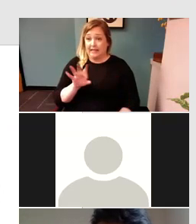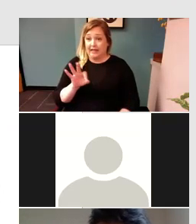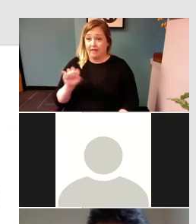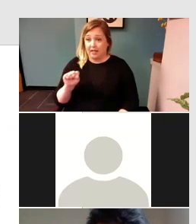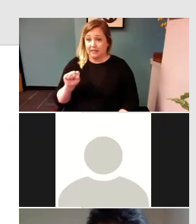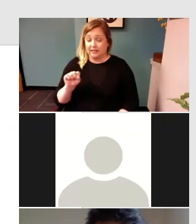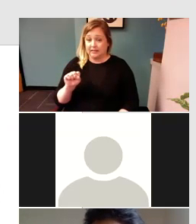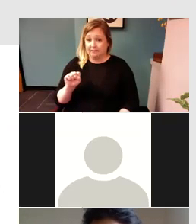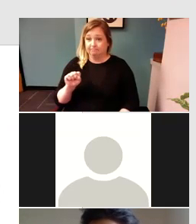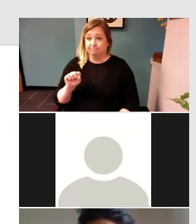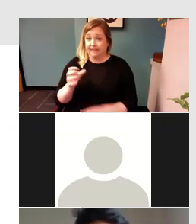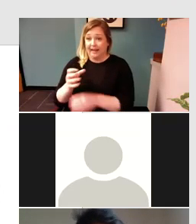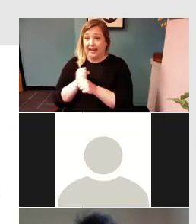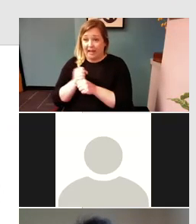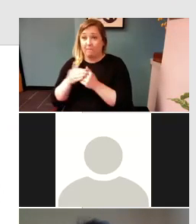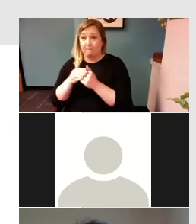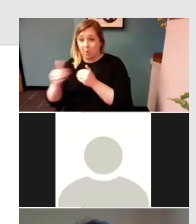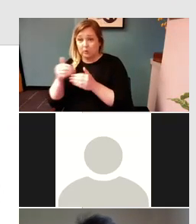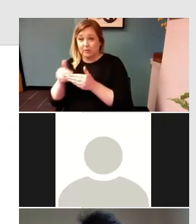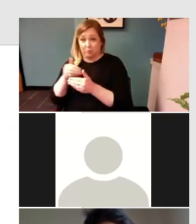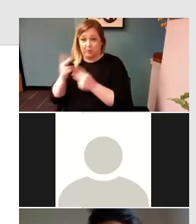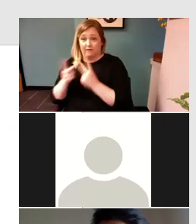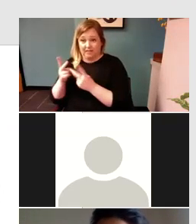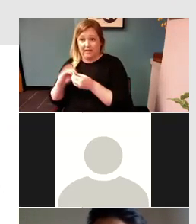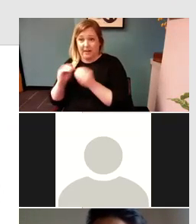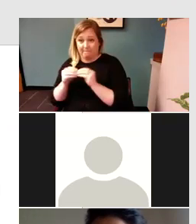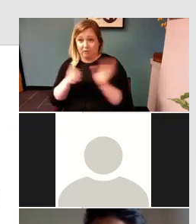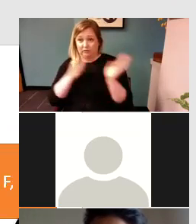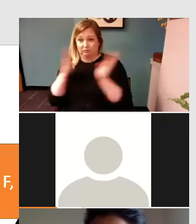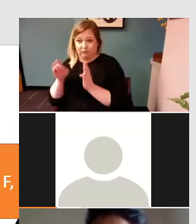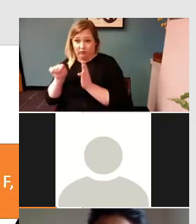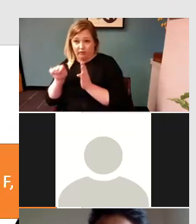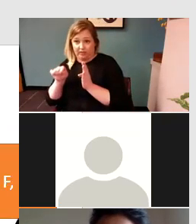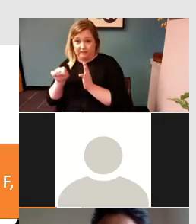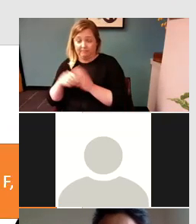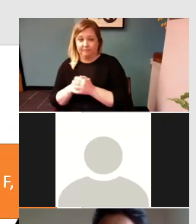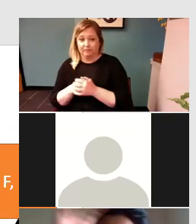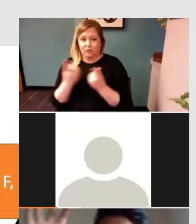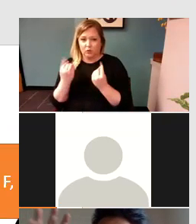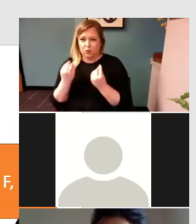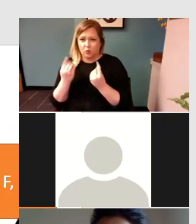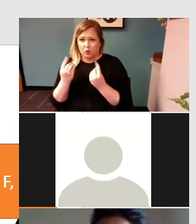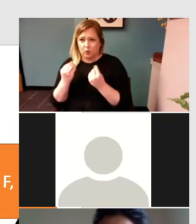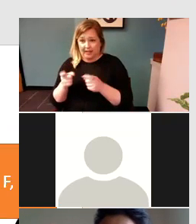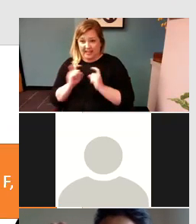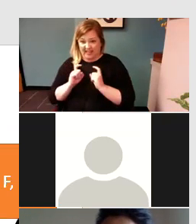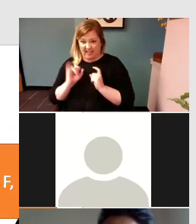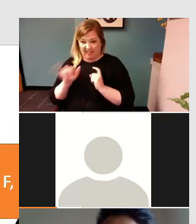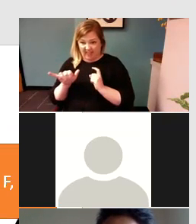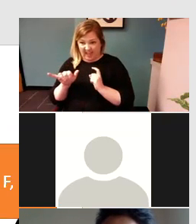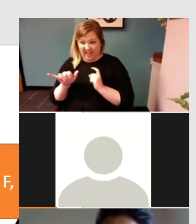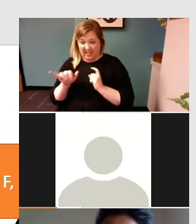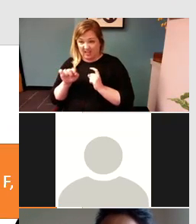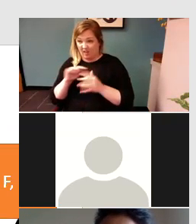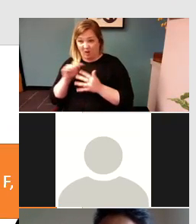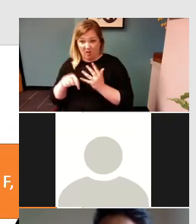post-visit and pre-visit numbers. What we want to do is, given this set of numbers, we want to create a new graph where all